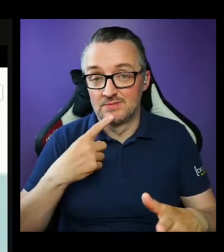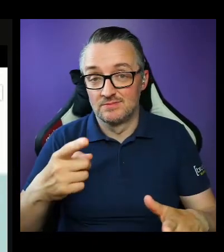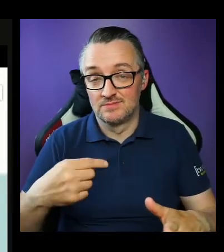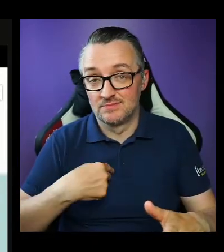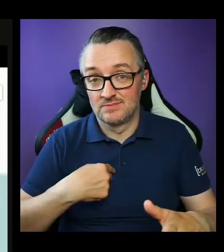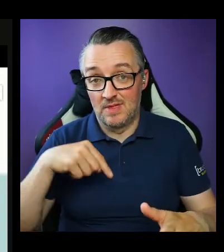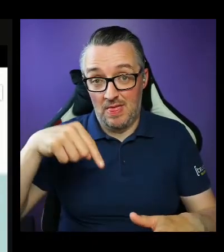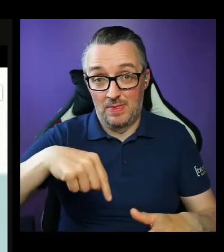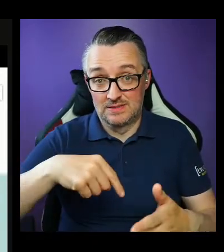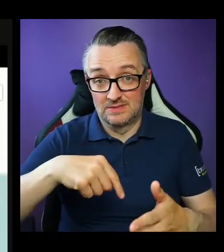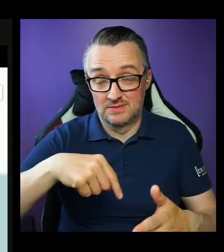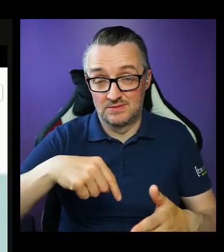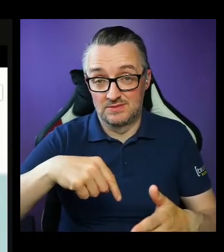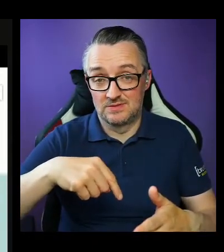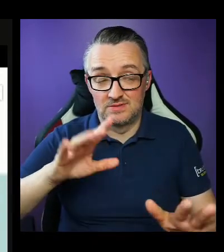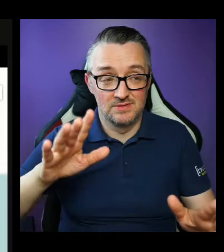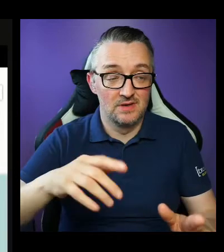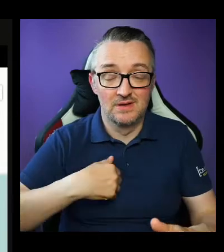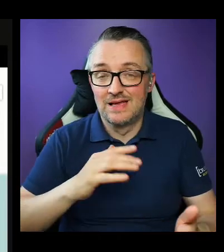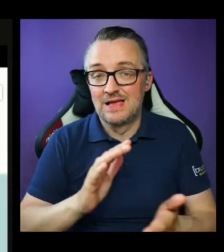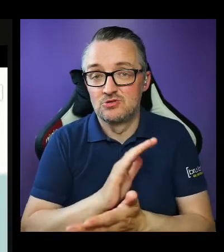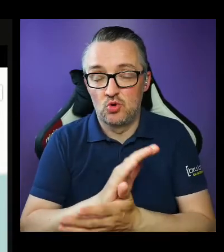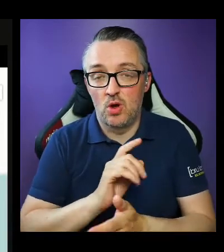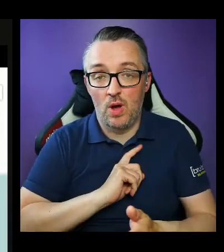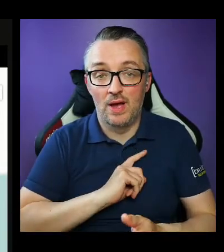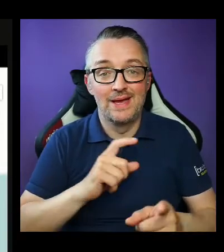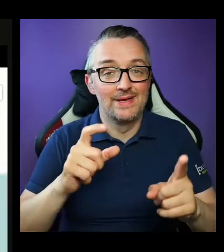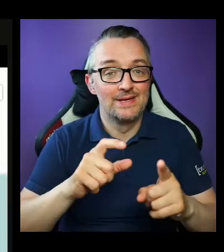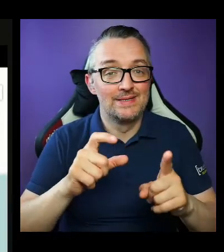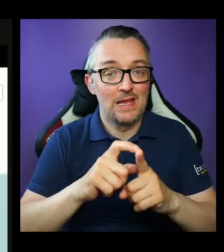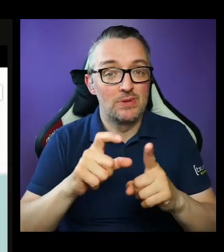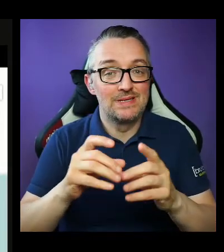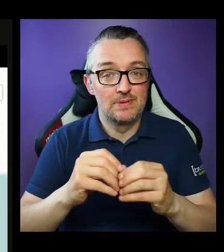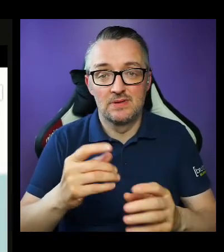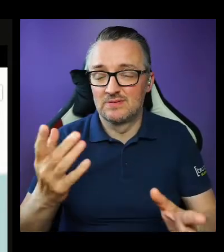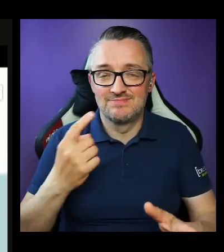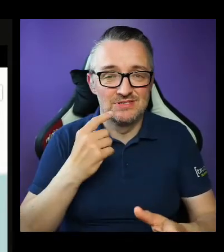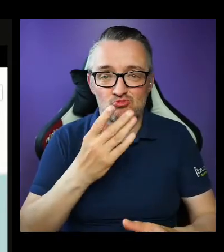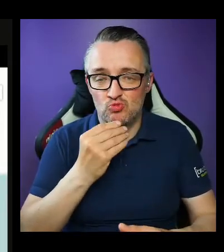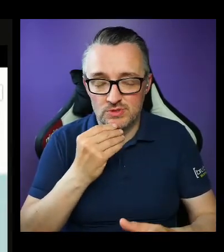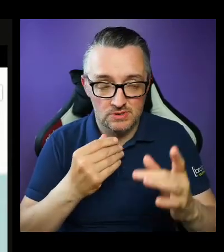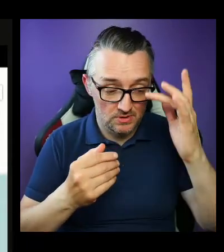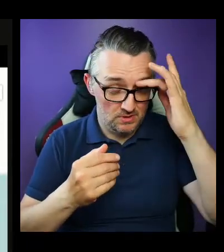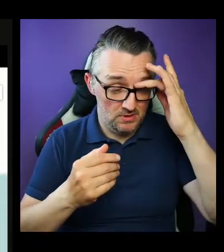enjoyed this part where I can easily use DynamoDB and everything, like even options